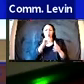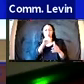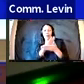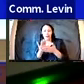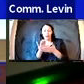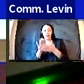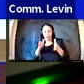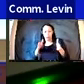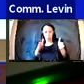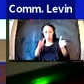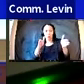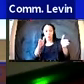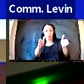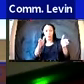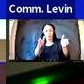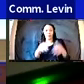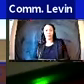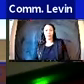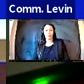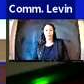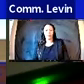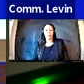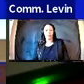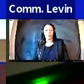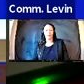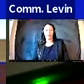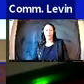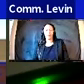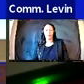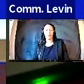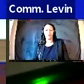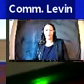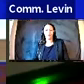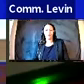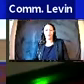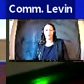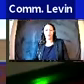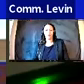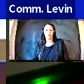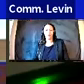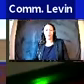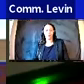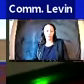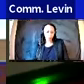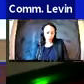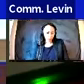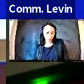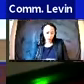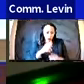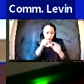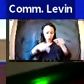there. That building does not fit this neighborhood. I very much am for a building that would mask that from the circle, from the